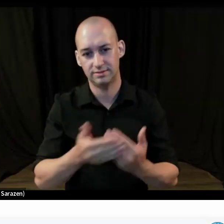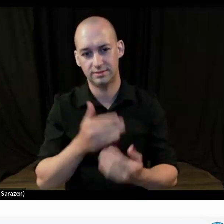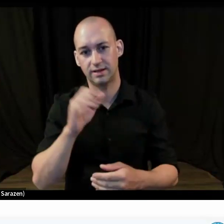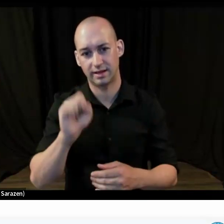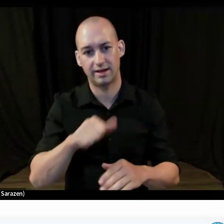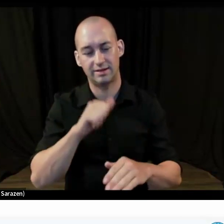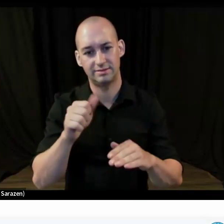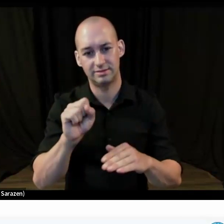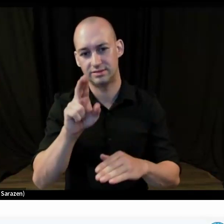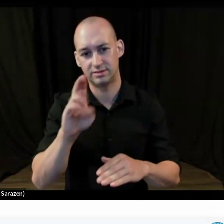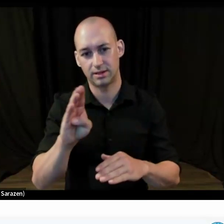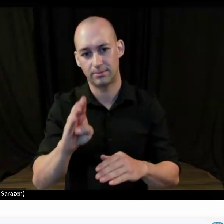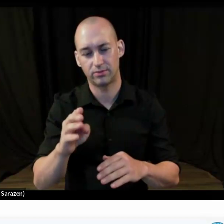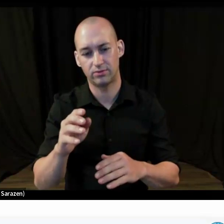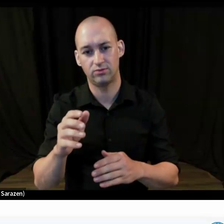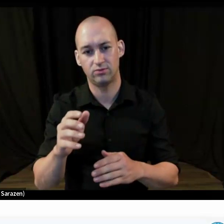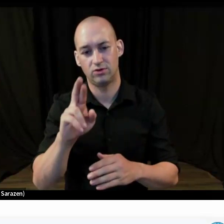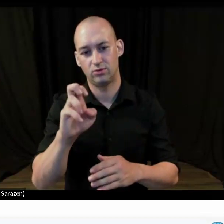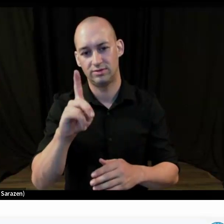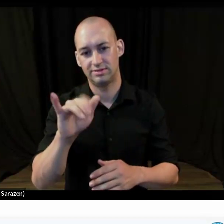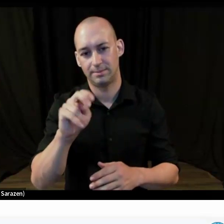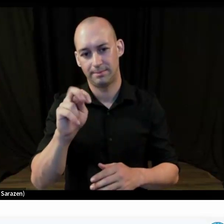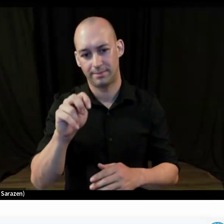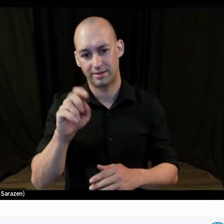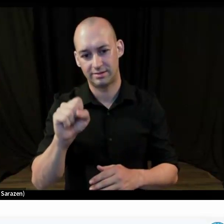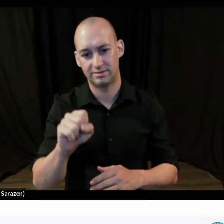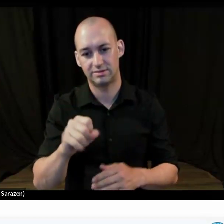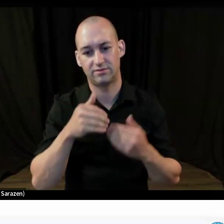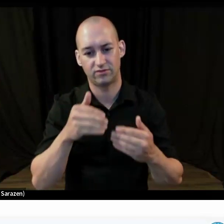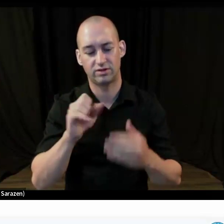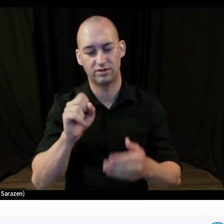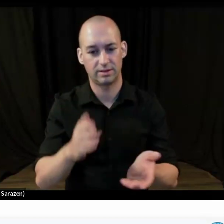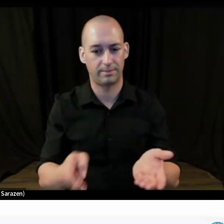sub-recipients further sub-grant and or subcontract funds?